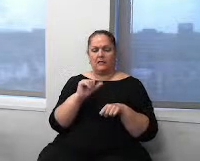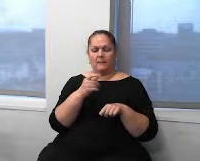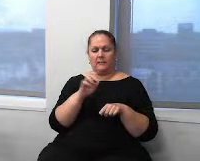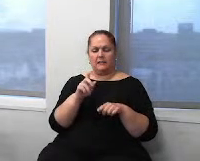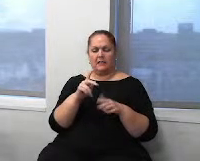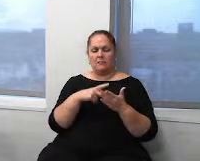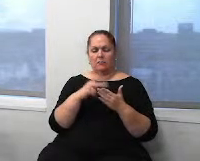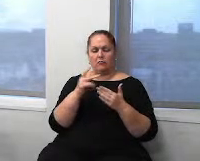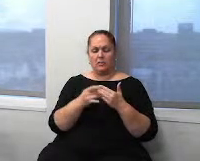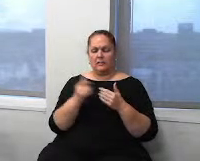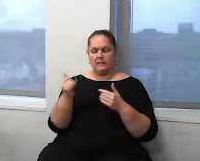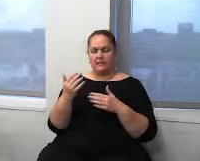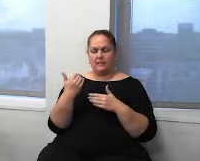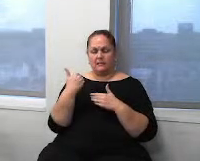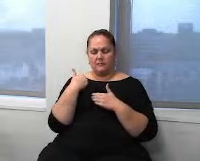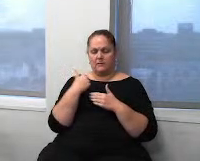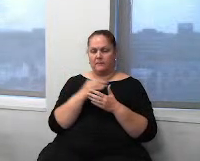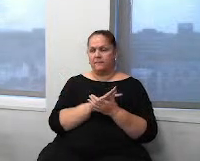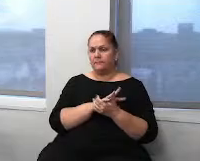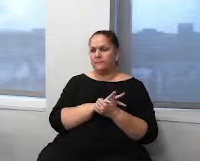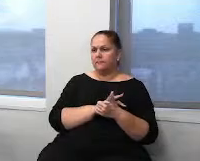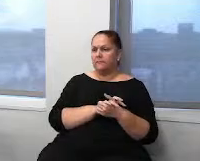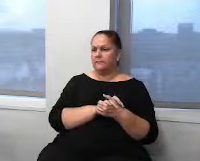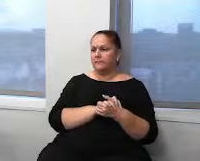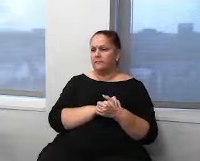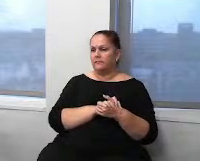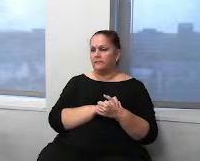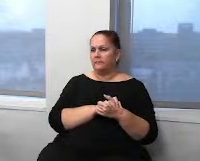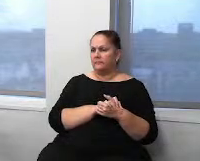as to the capital projects that Mr. Melendez is sponsoring.